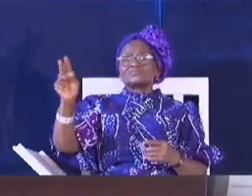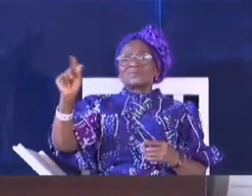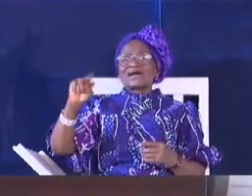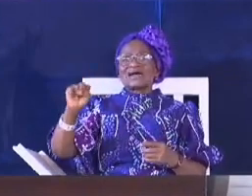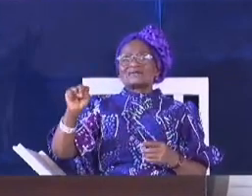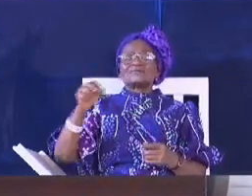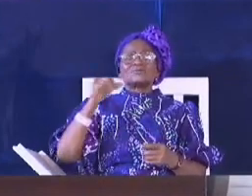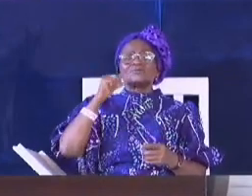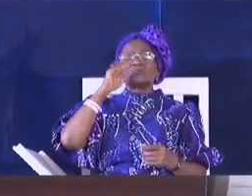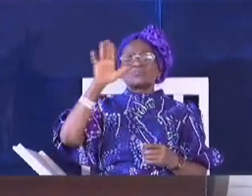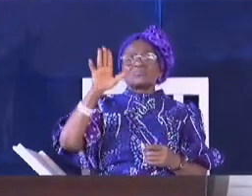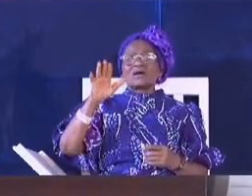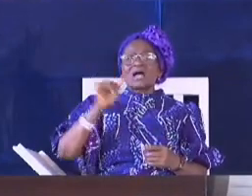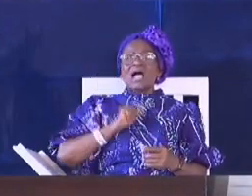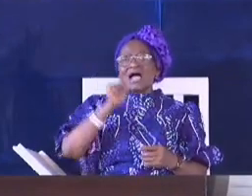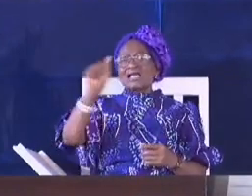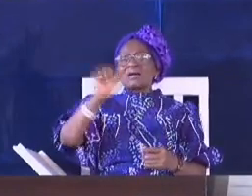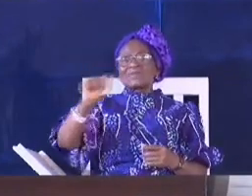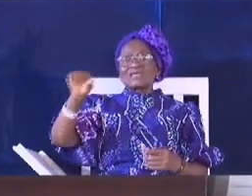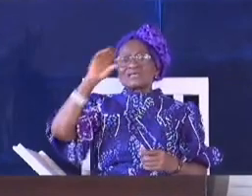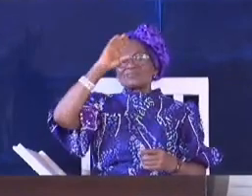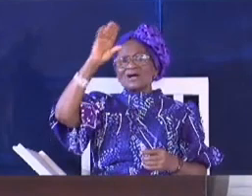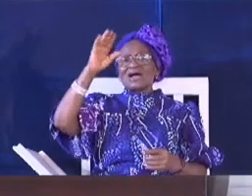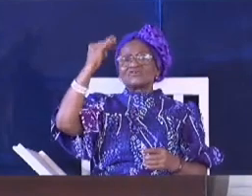I am a man of influence.